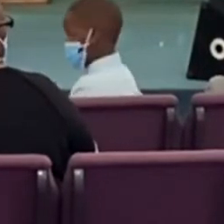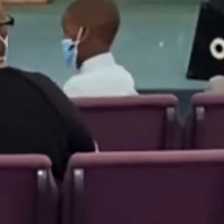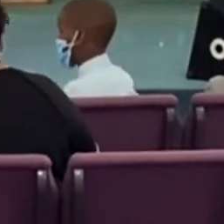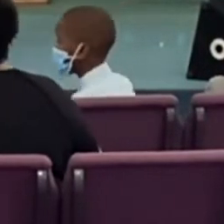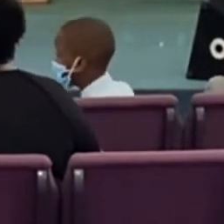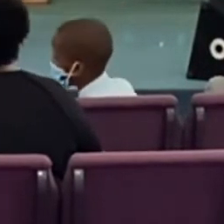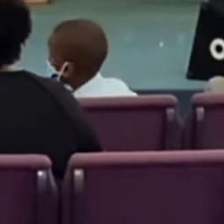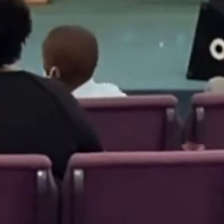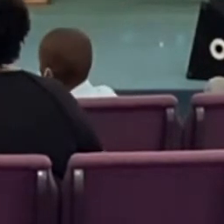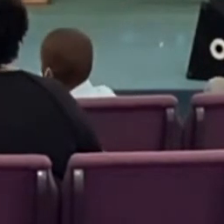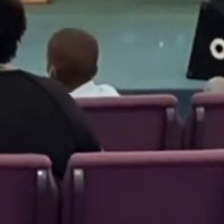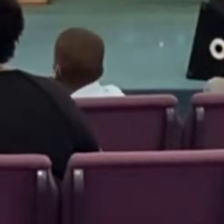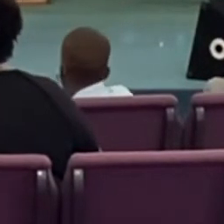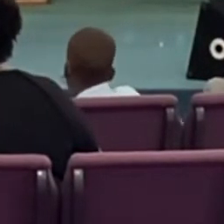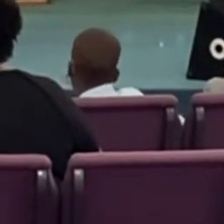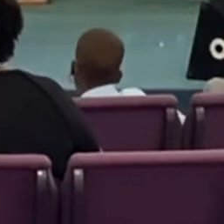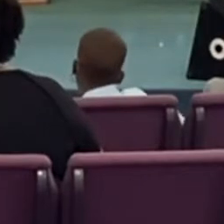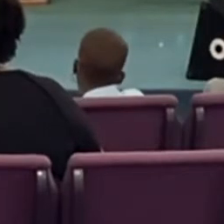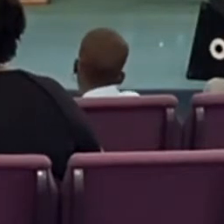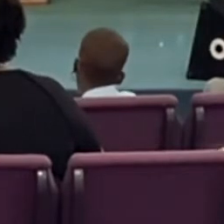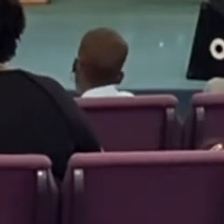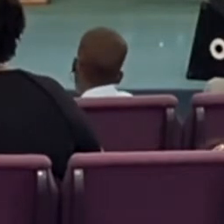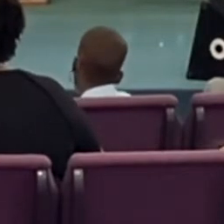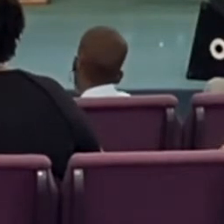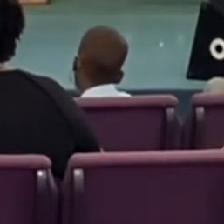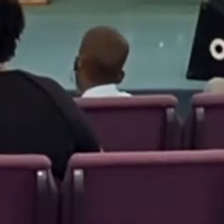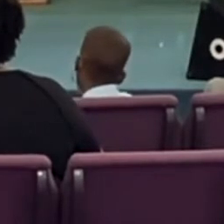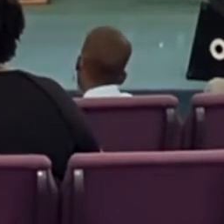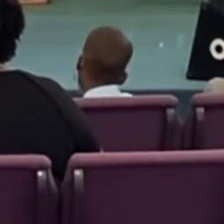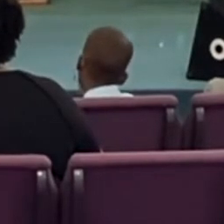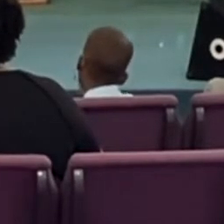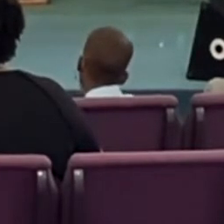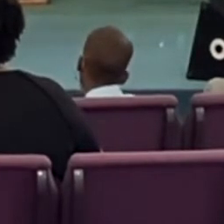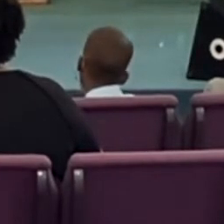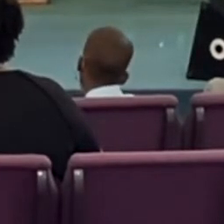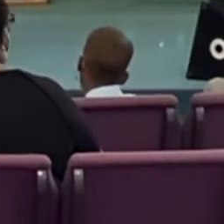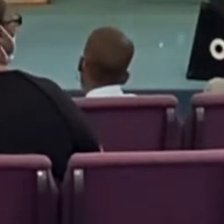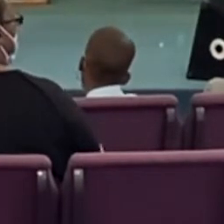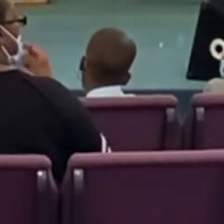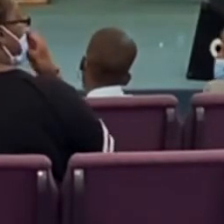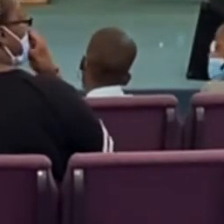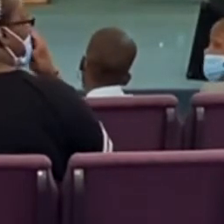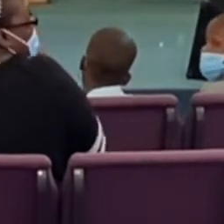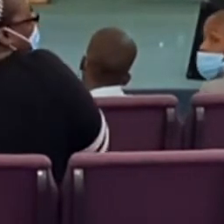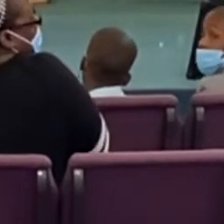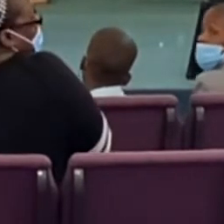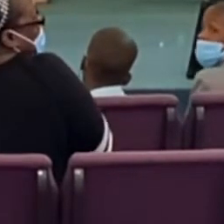you, and I want you to give them a big old Jesus smile.